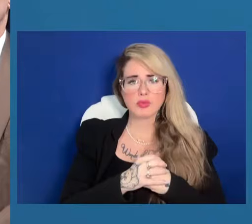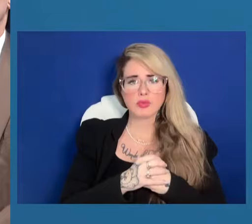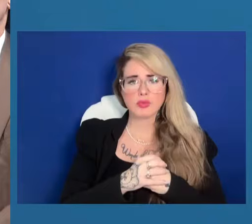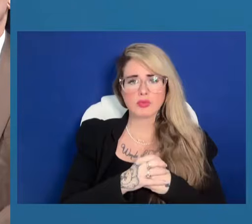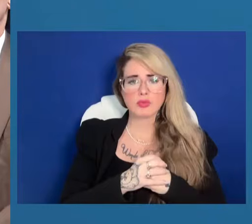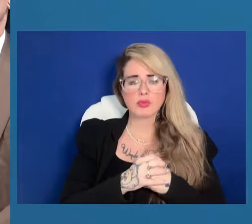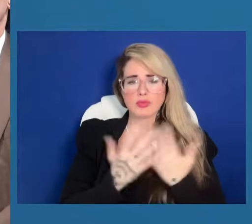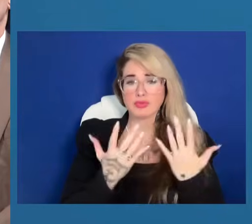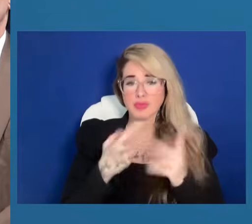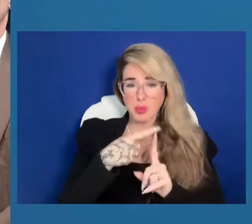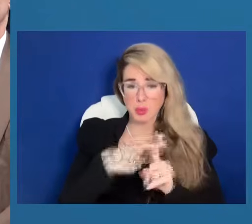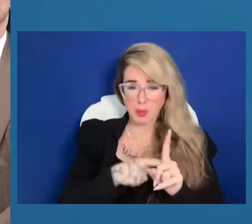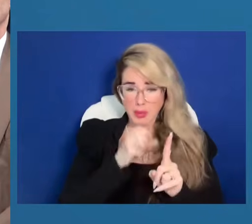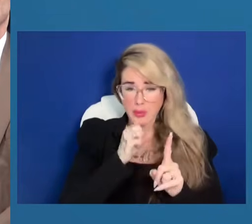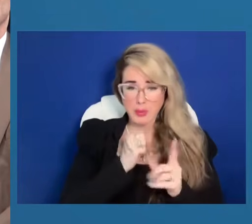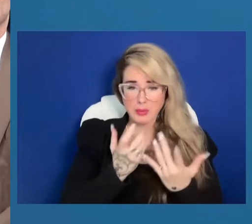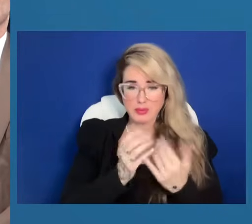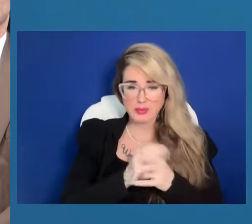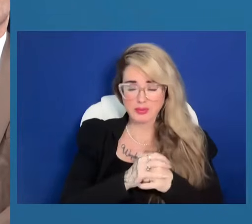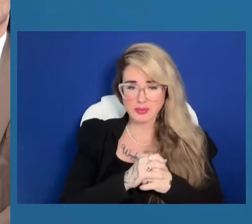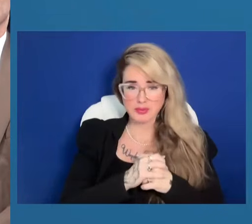A 1-month-old?